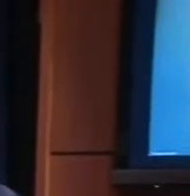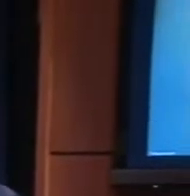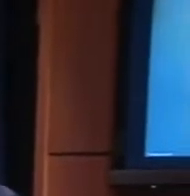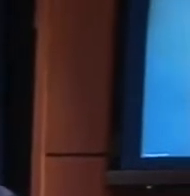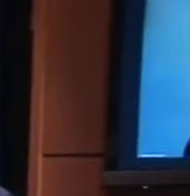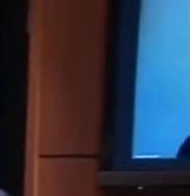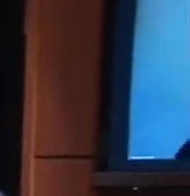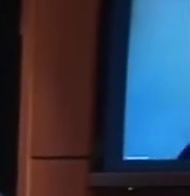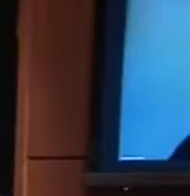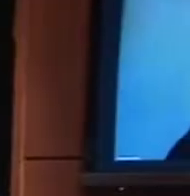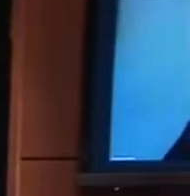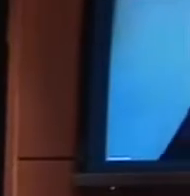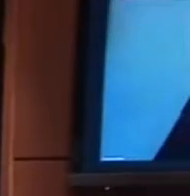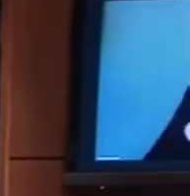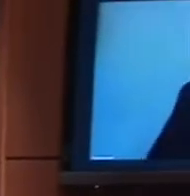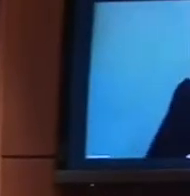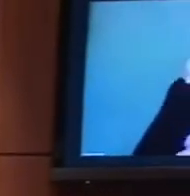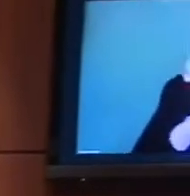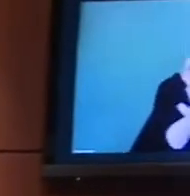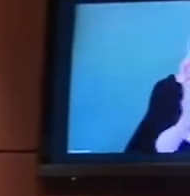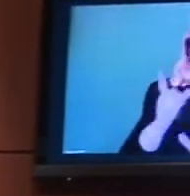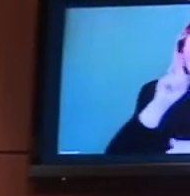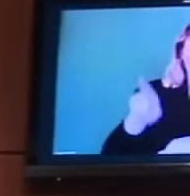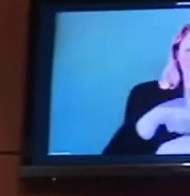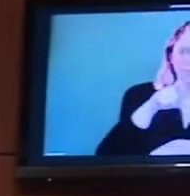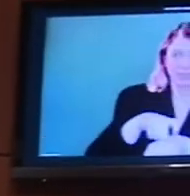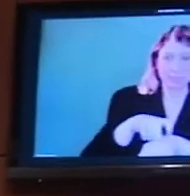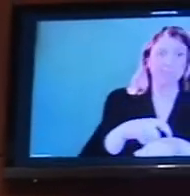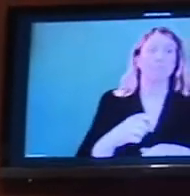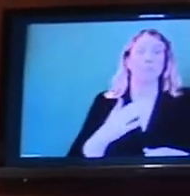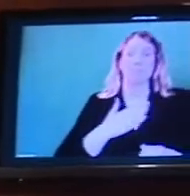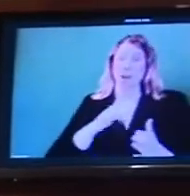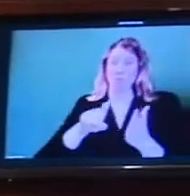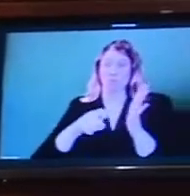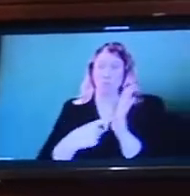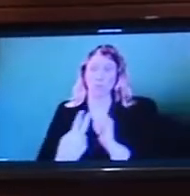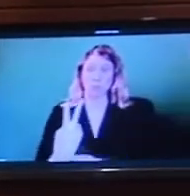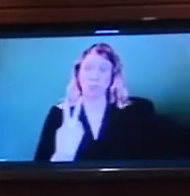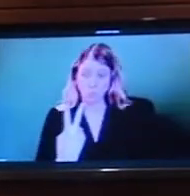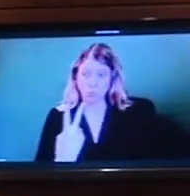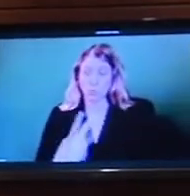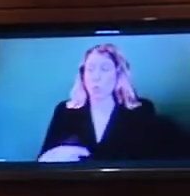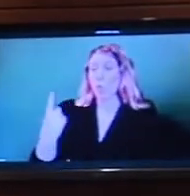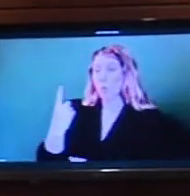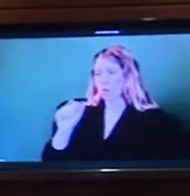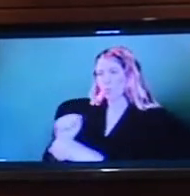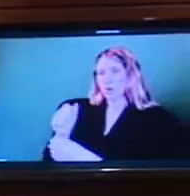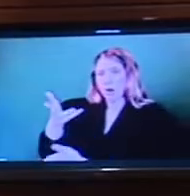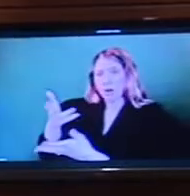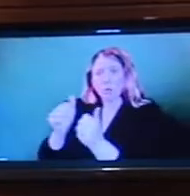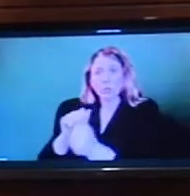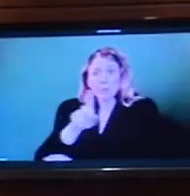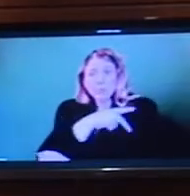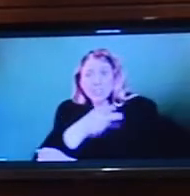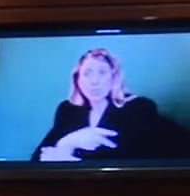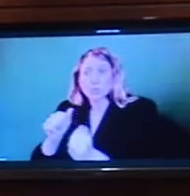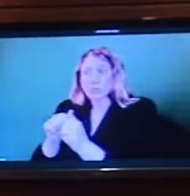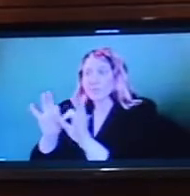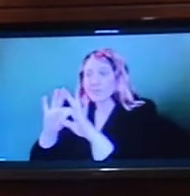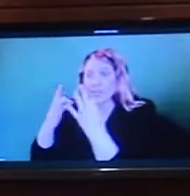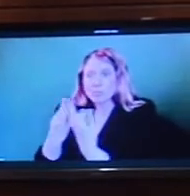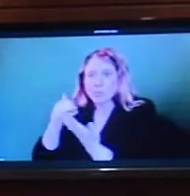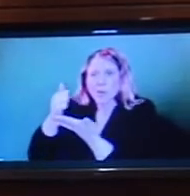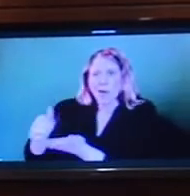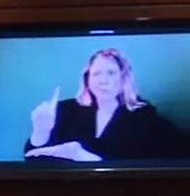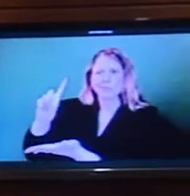psychologist. I get to wear two hats, one with patients and families, trying to help them get to a diagnosis